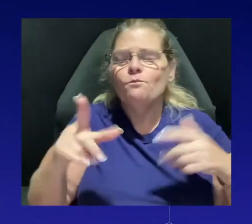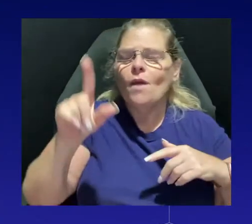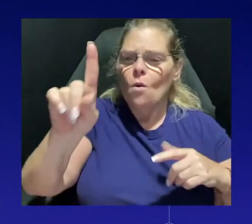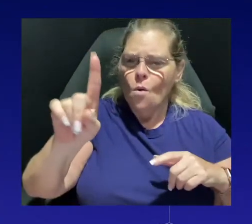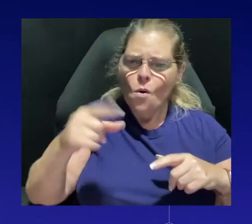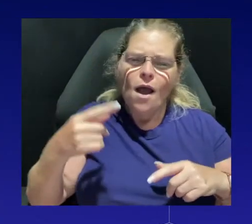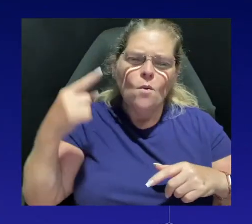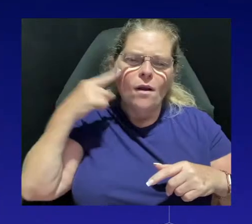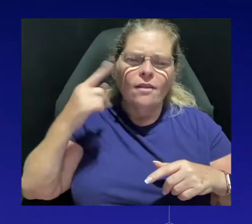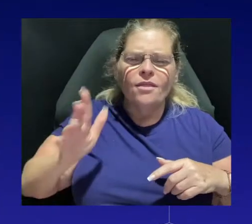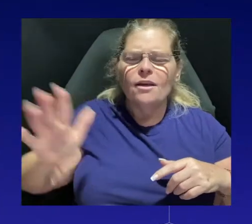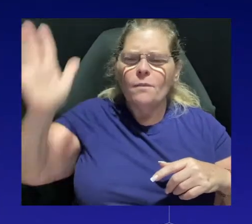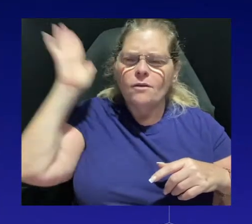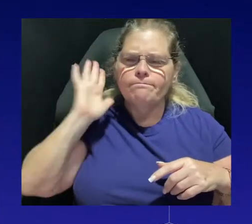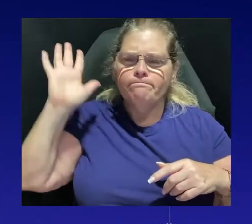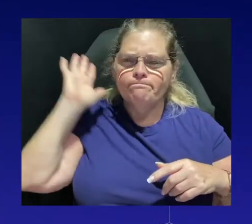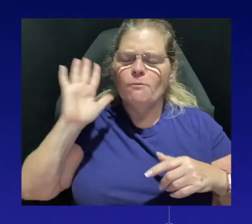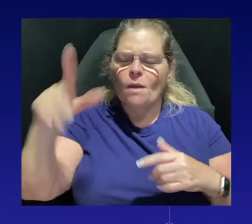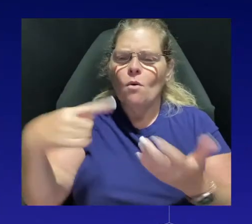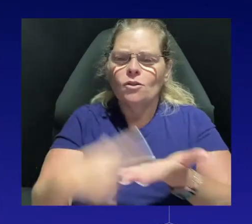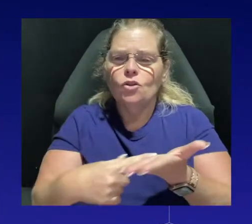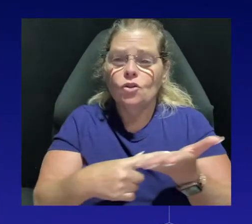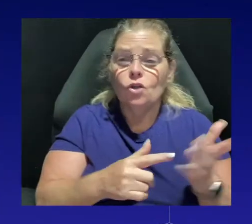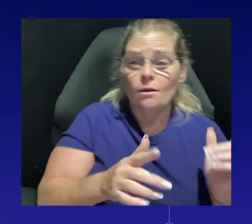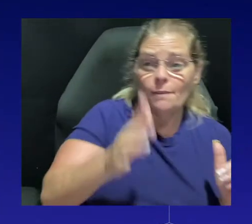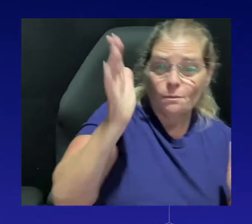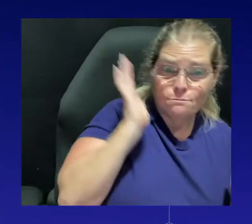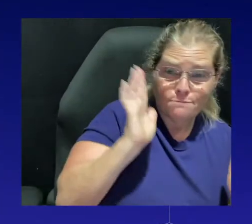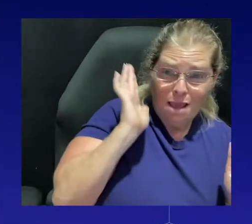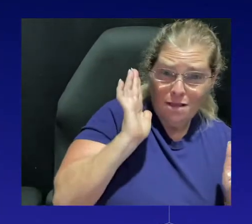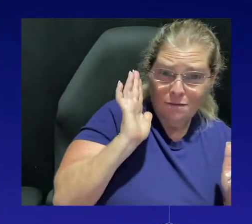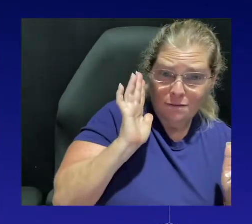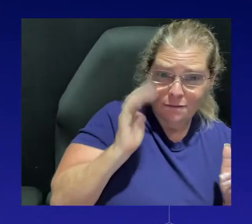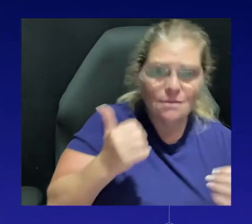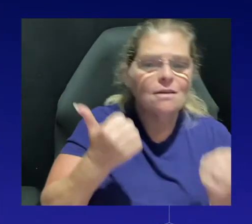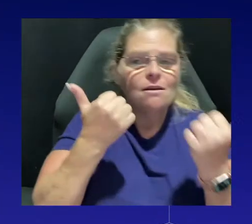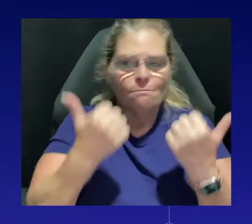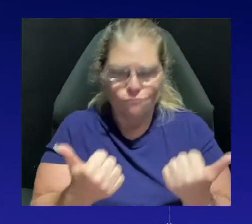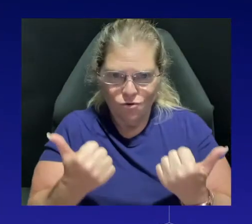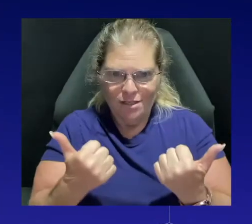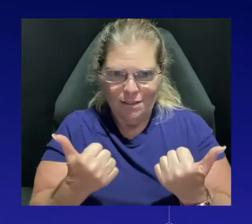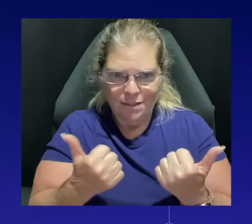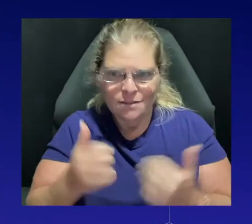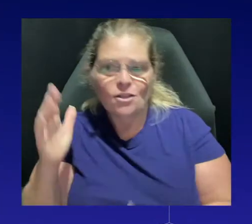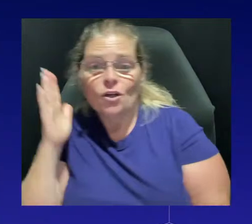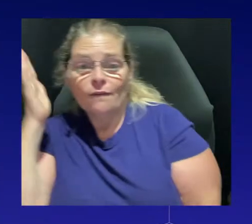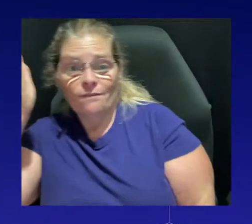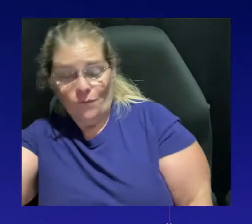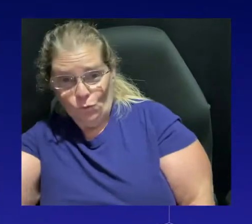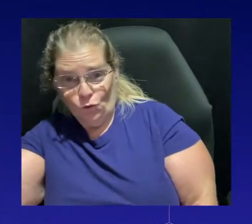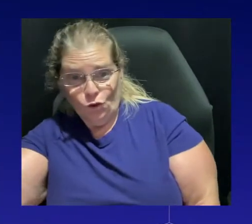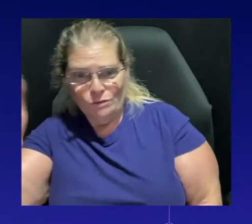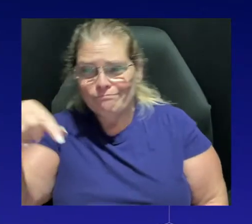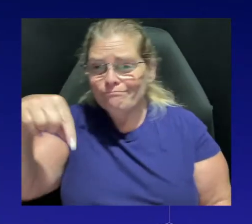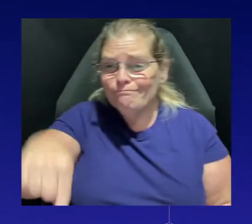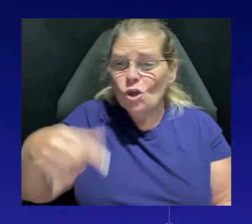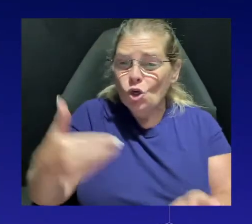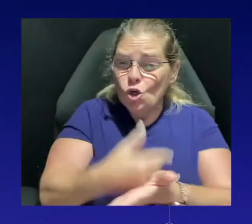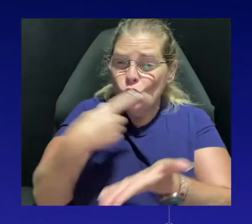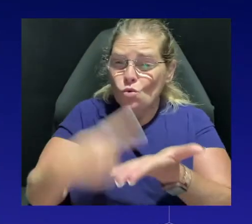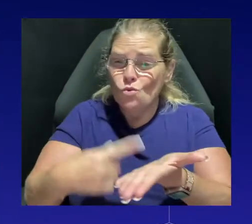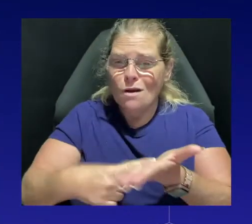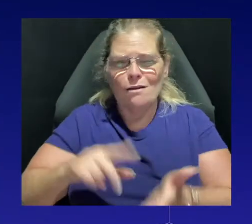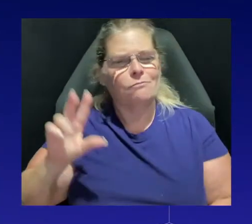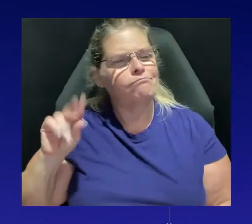as kind of the past, present, and future in this research space. This isn't a new conversation, you know, researching for health